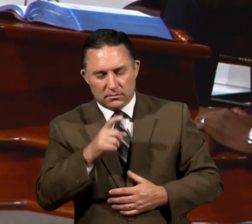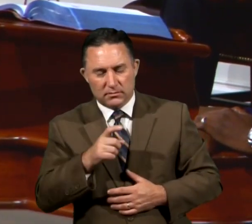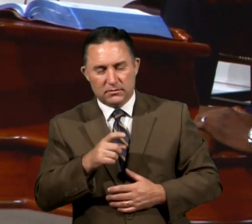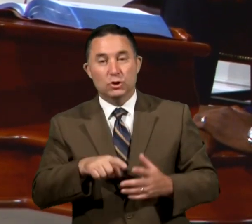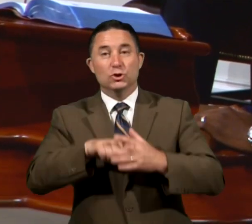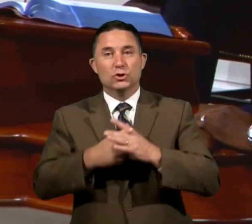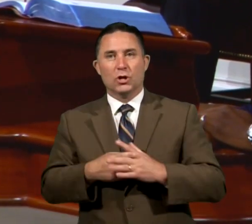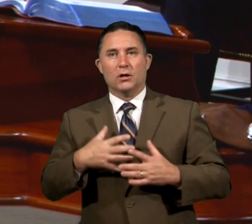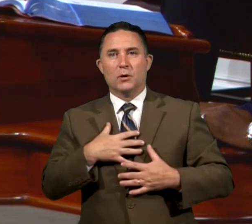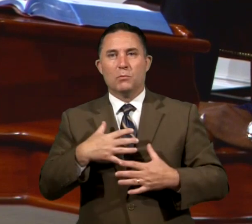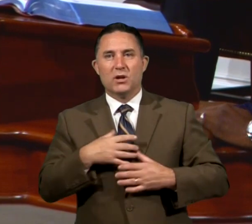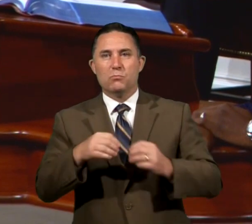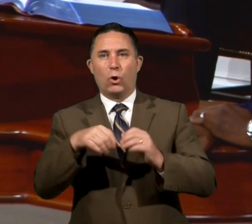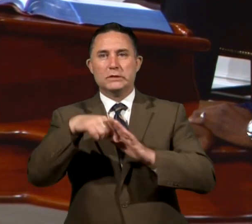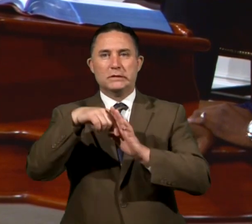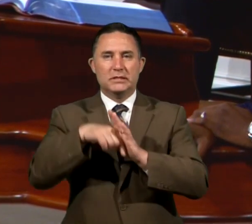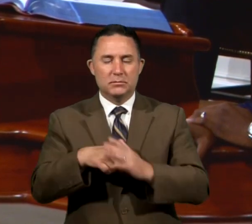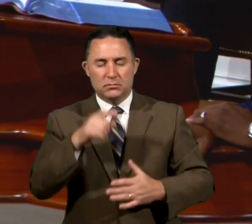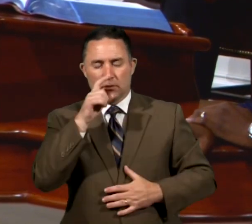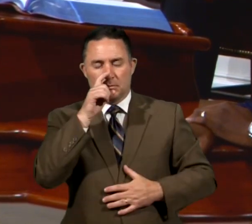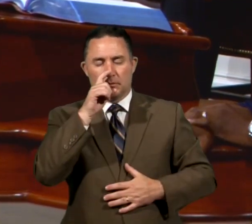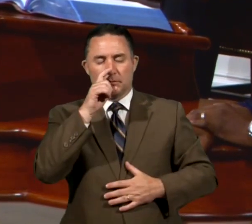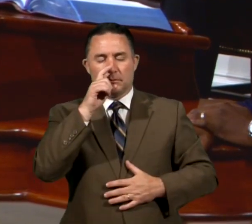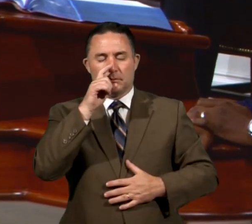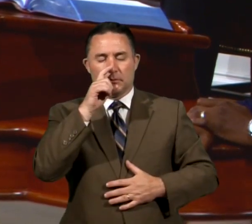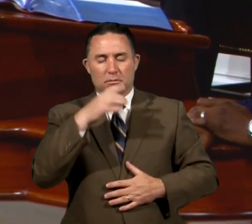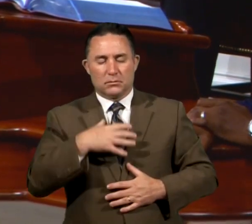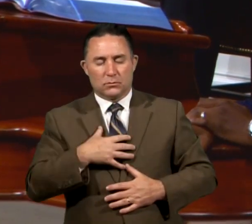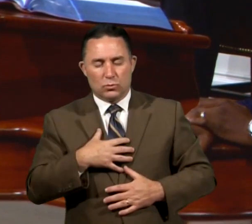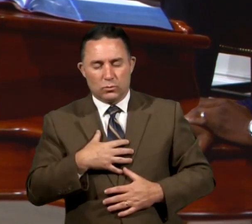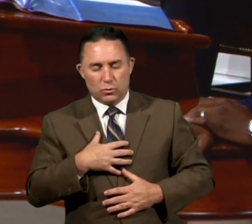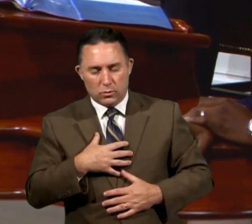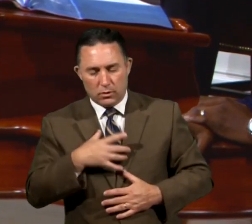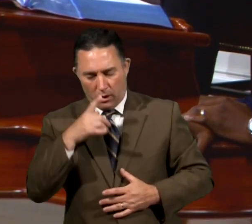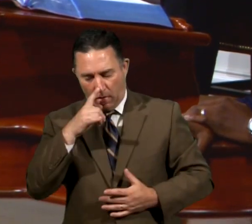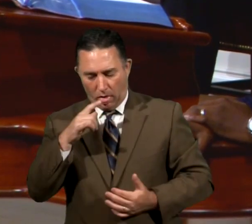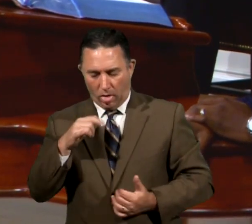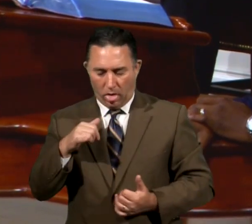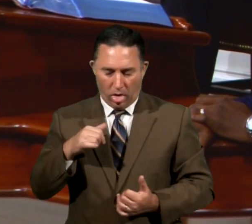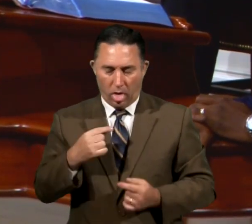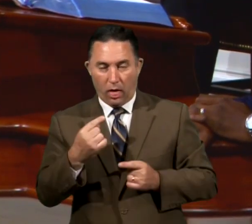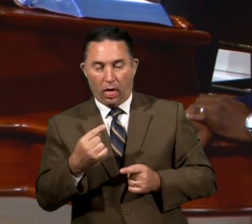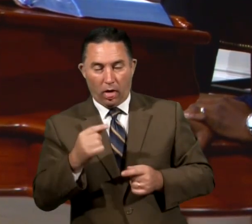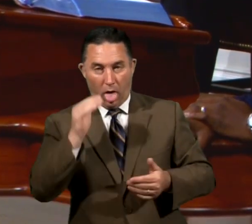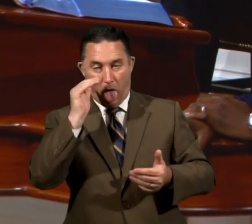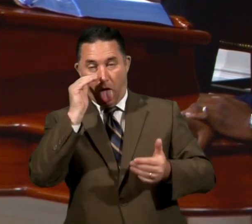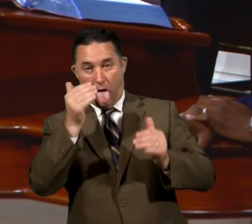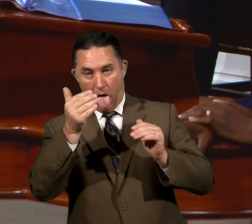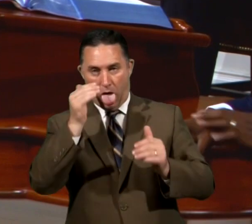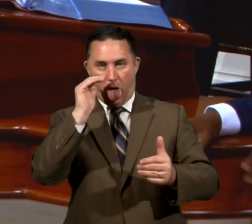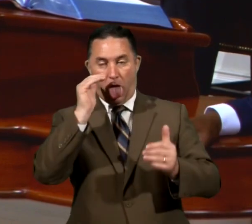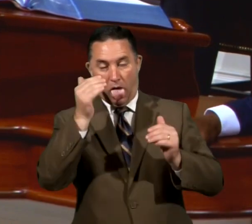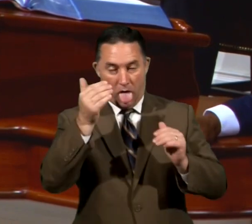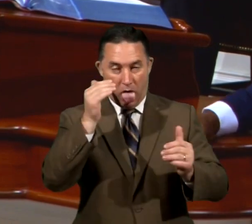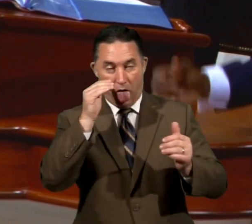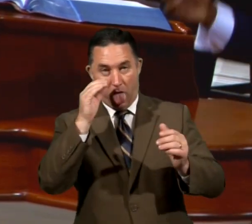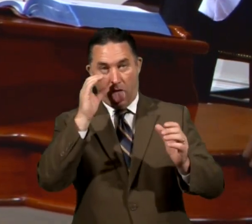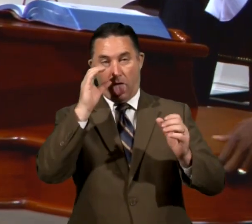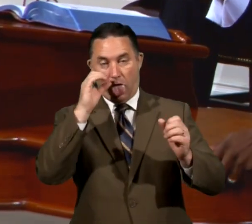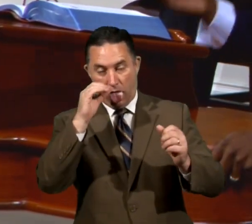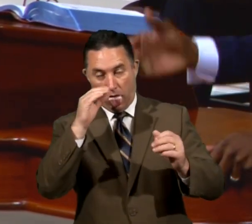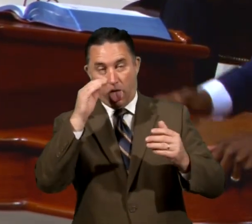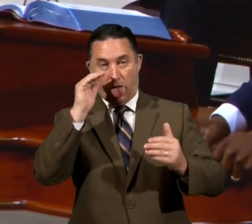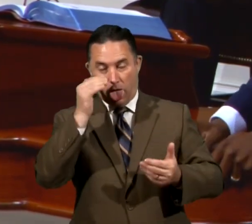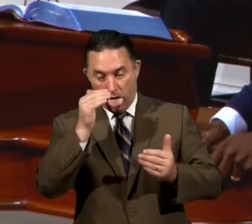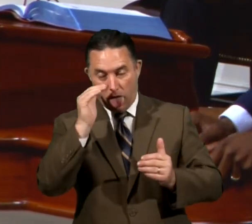he began to breathe a little deeper, and oh, Lord, Lord, I'm fighting the best I can to try to stay woke. I know what the